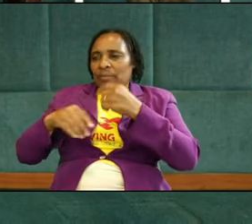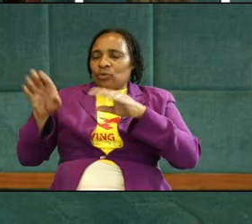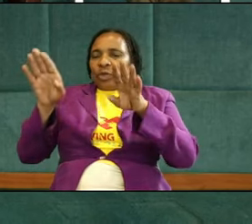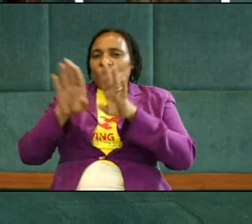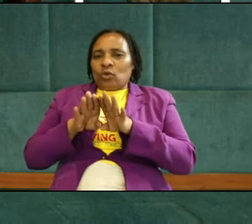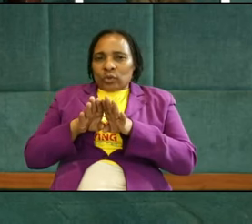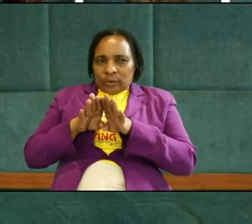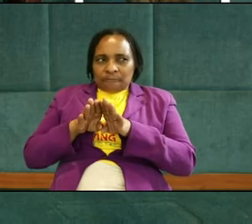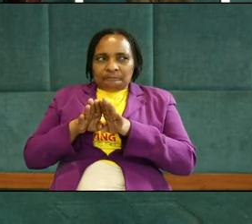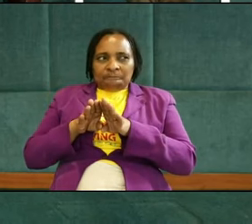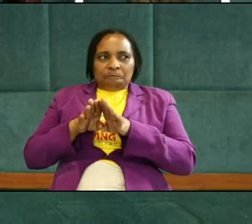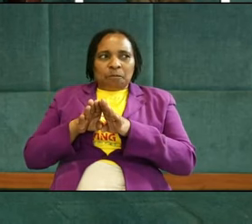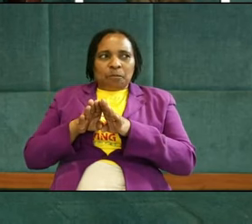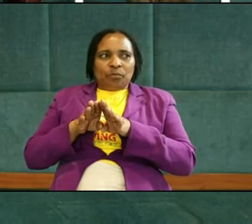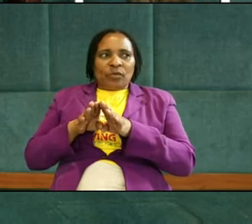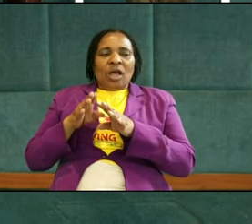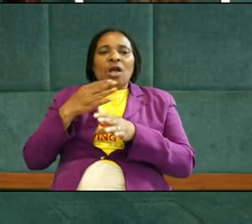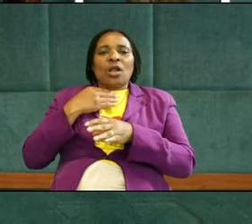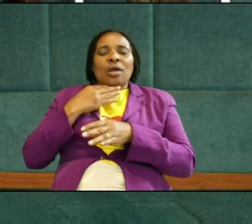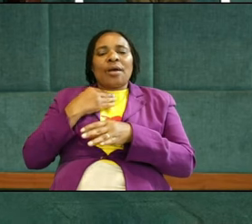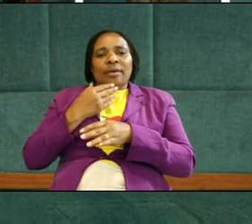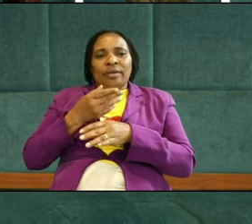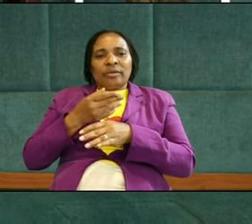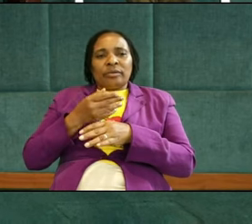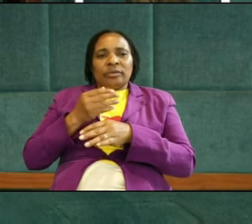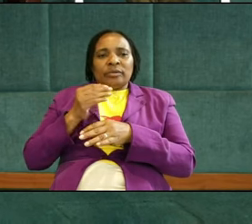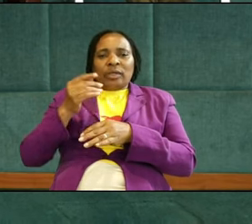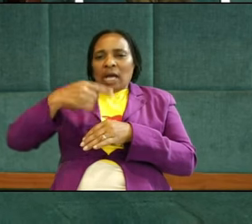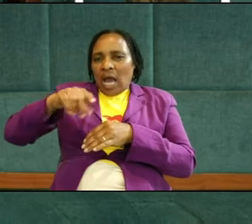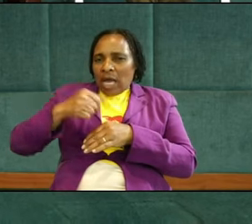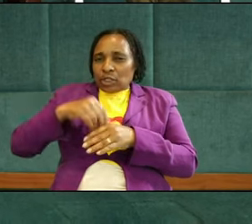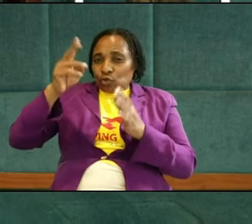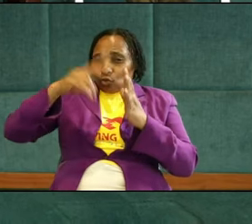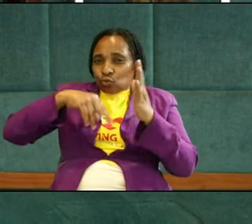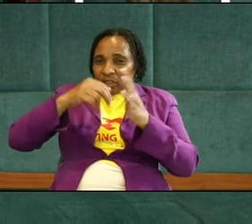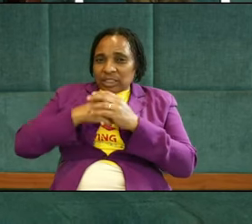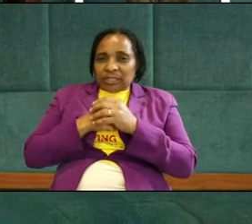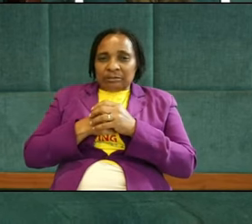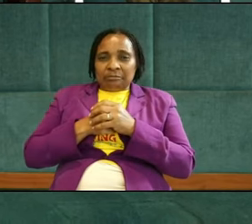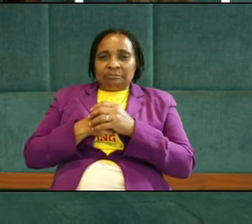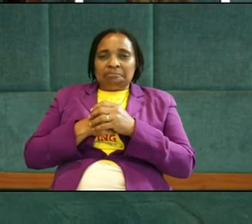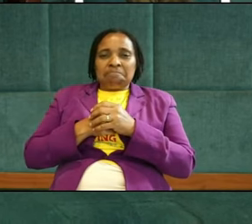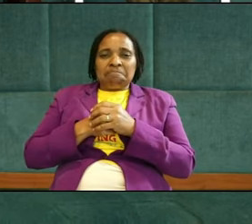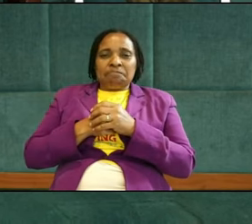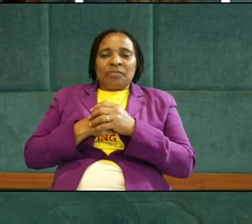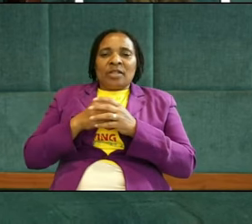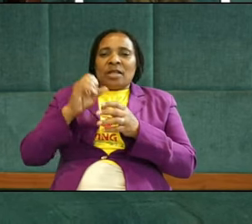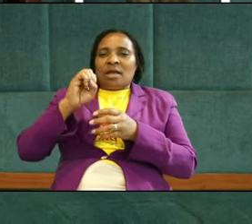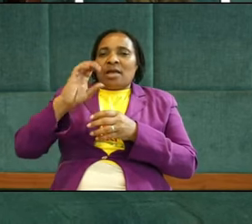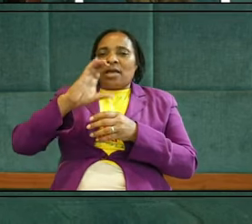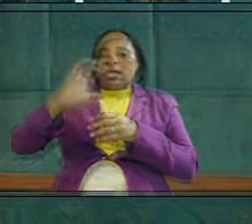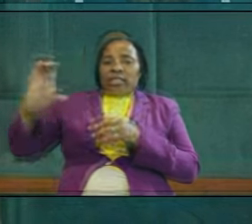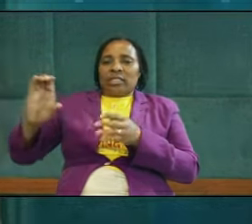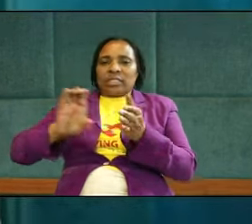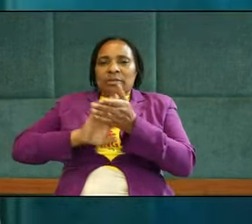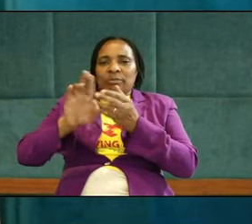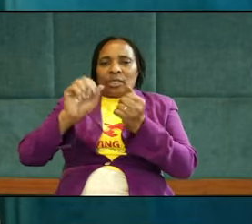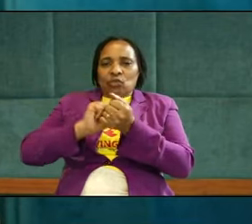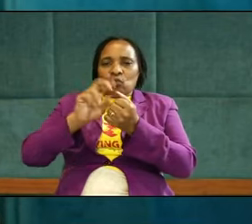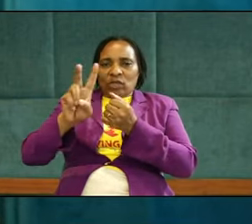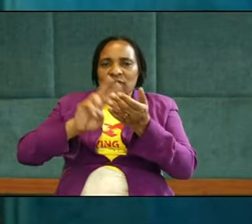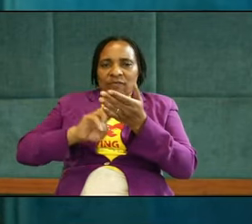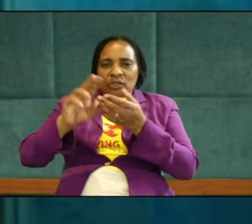it, I'd like to ask to read, sorry if it's read that, Ecclesiastes chapter 12, verse